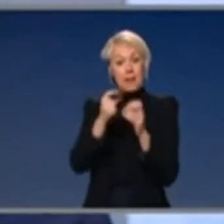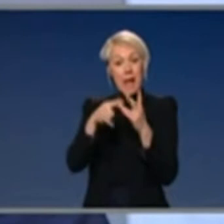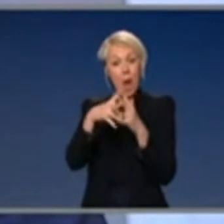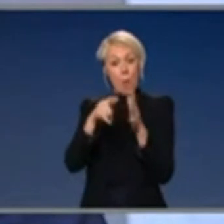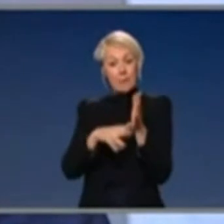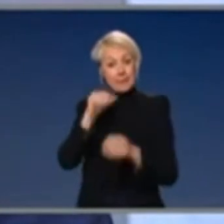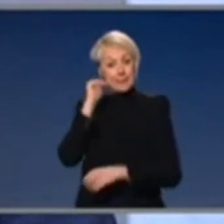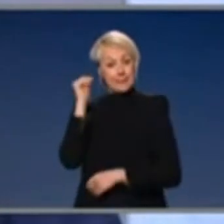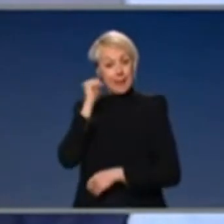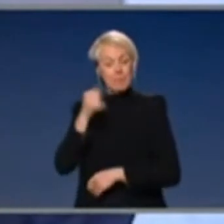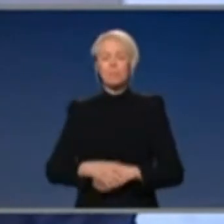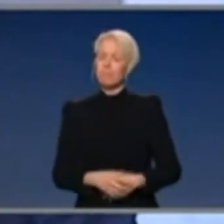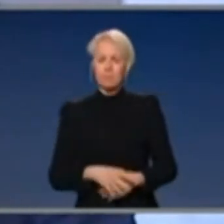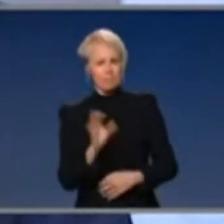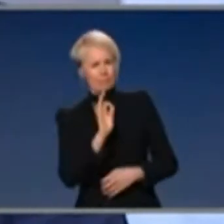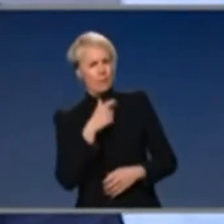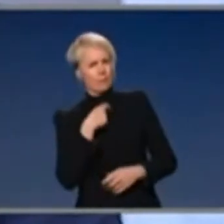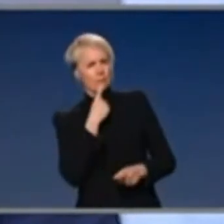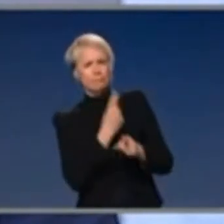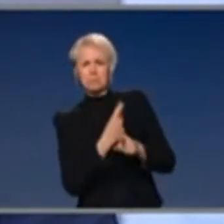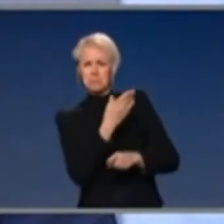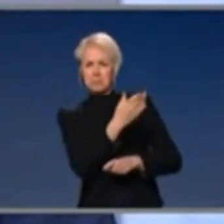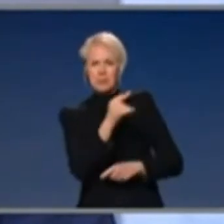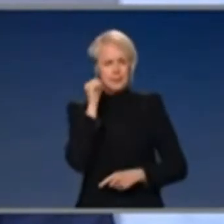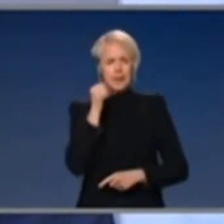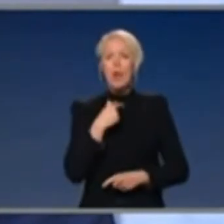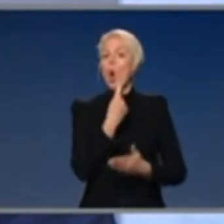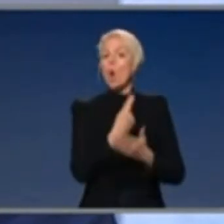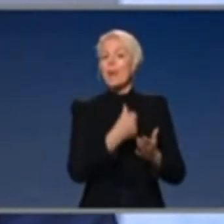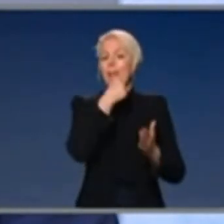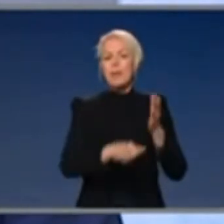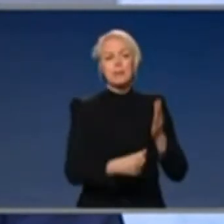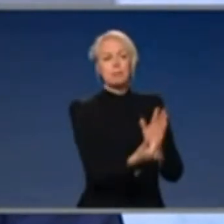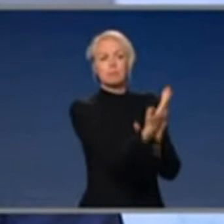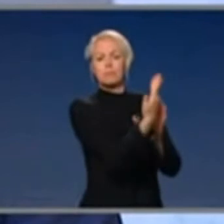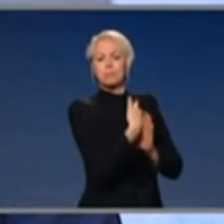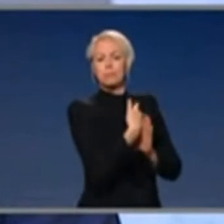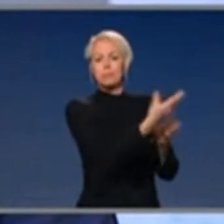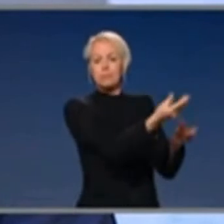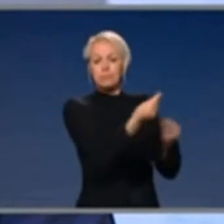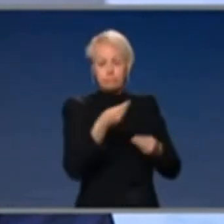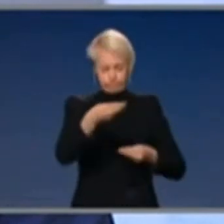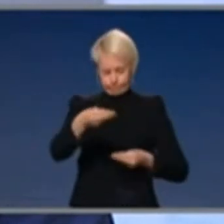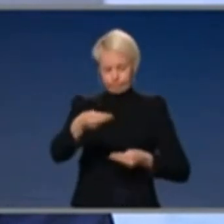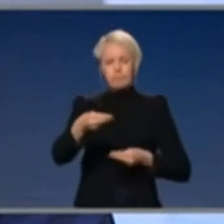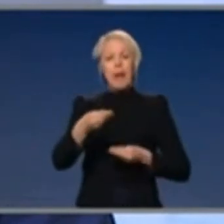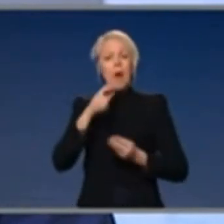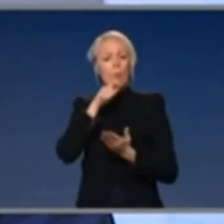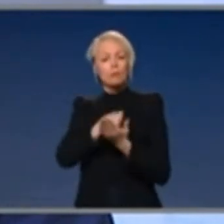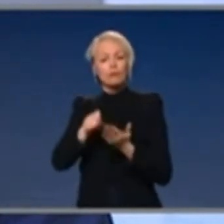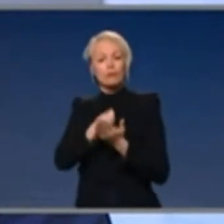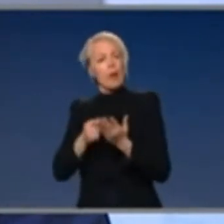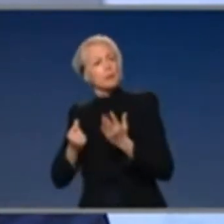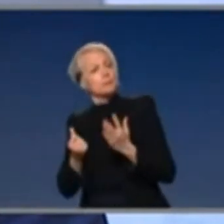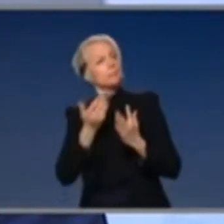have a letter from him, and I received that yesterday, and I'll be writing back to him in a way that I believe will assist